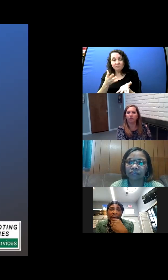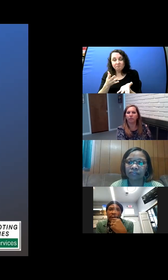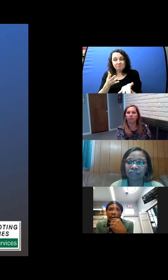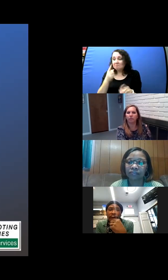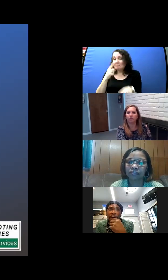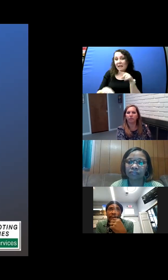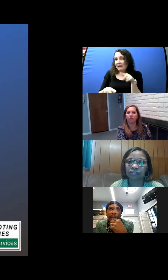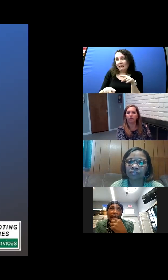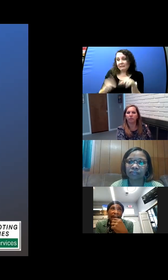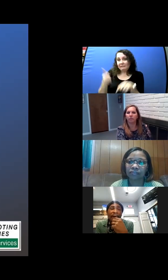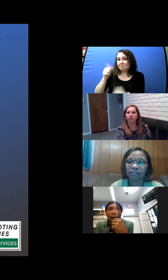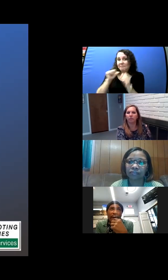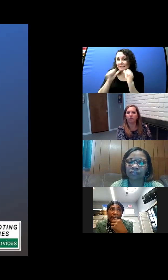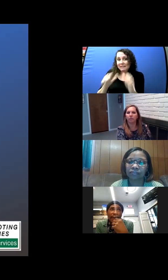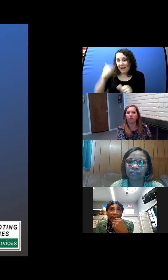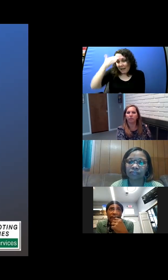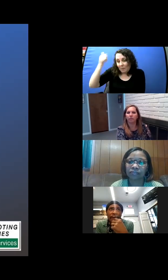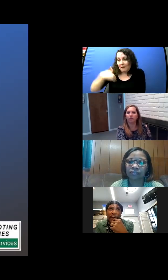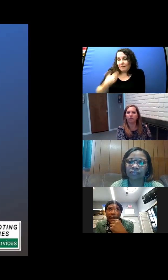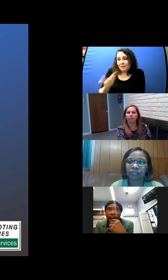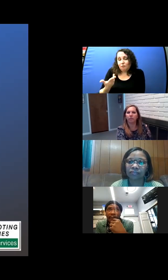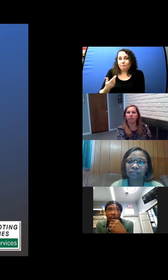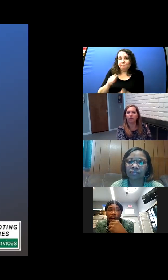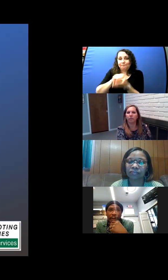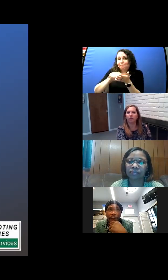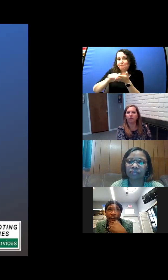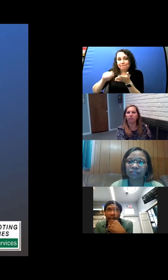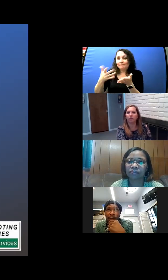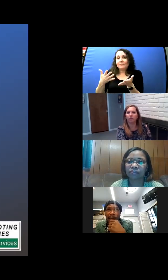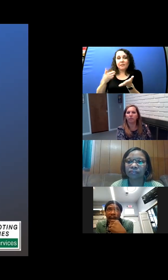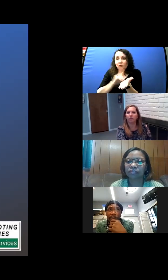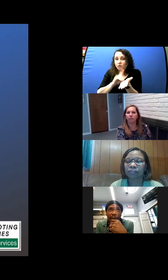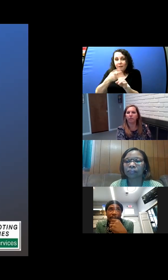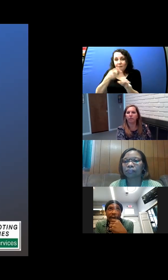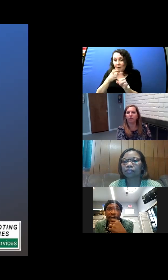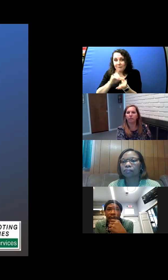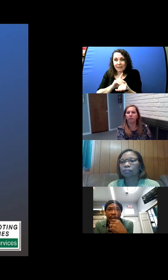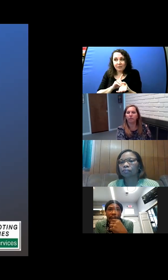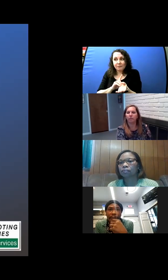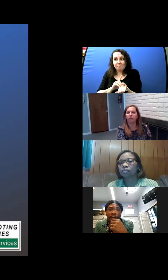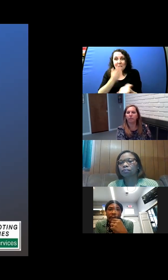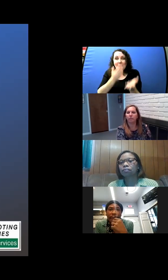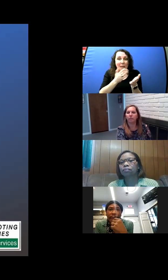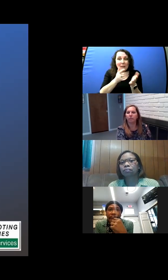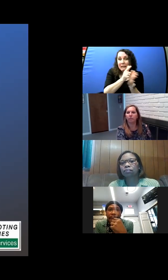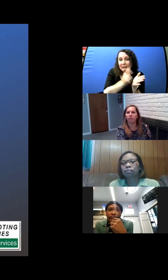are drugs, legal or illegal, that could have a person endangering themselves or others.